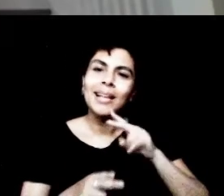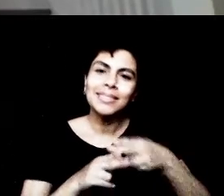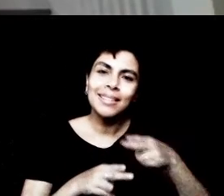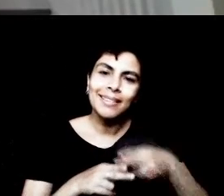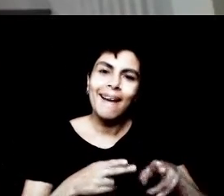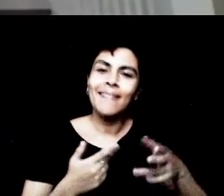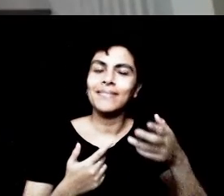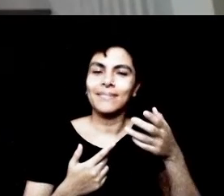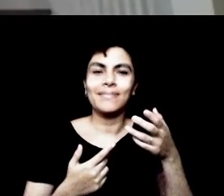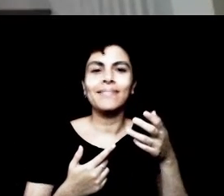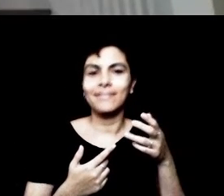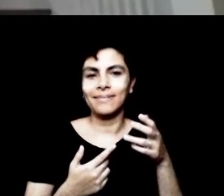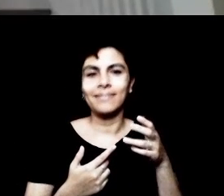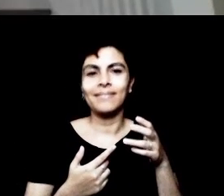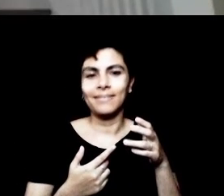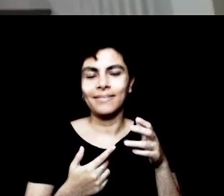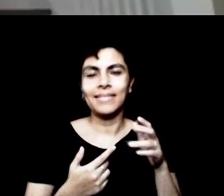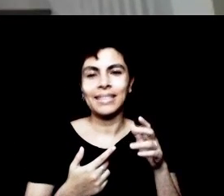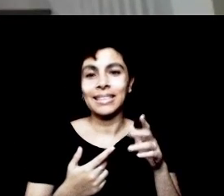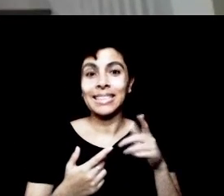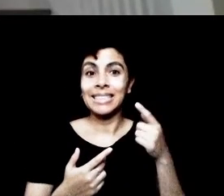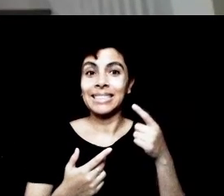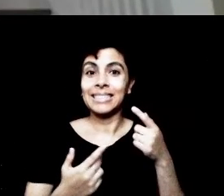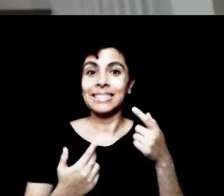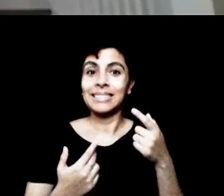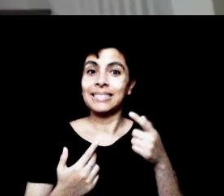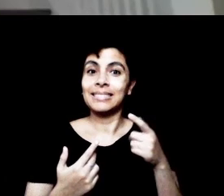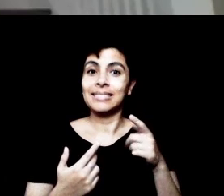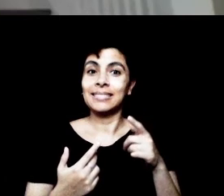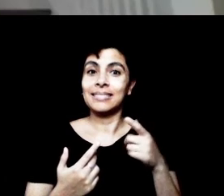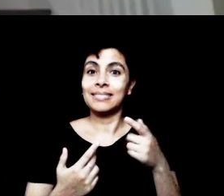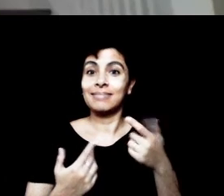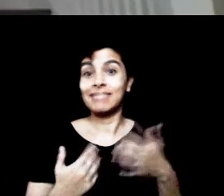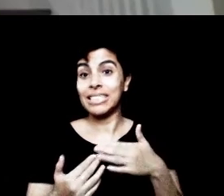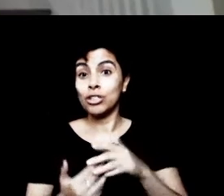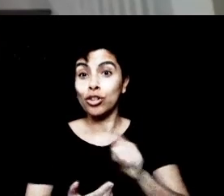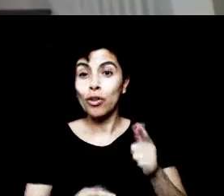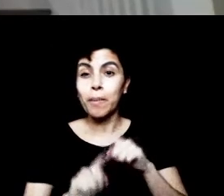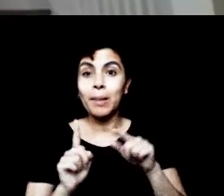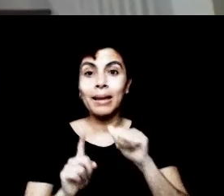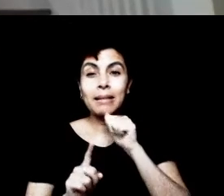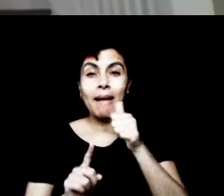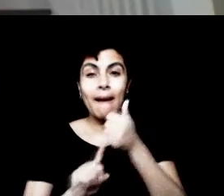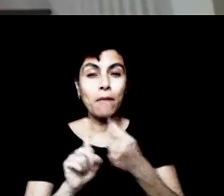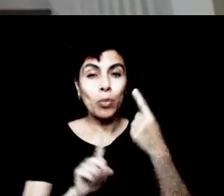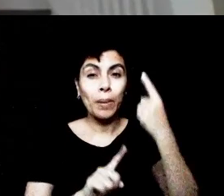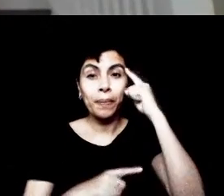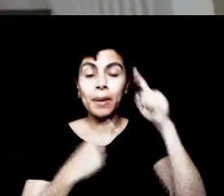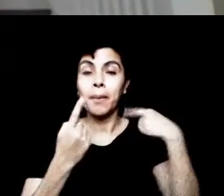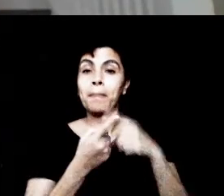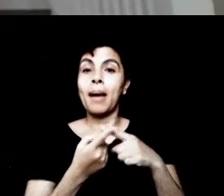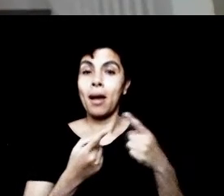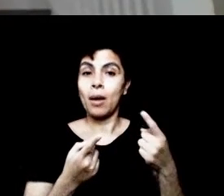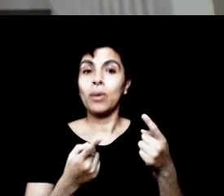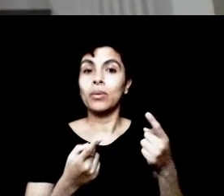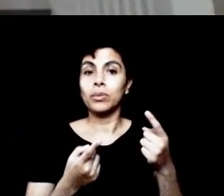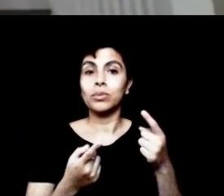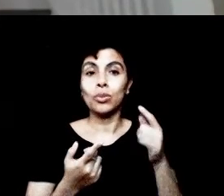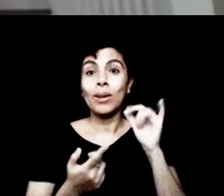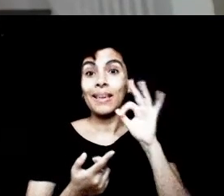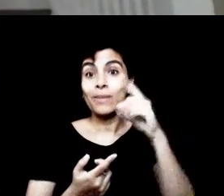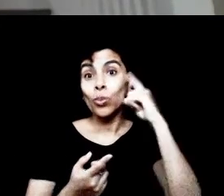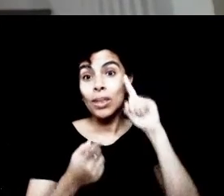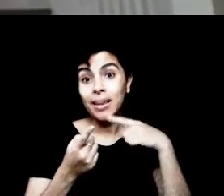knife, which seem like an easy alternative, but it's not something that not everyone thinks about. And sometimes I talk